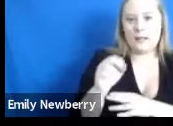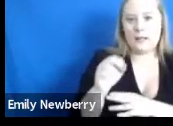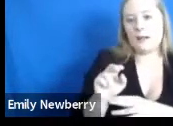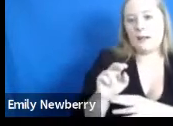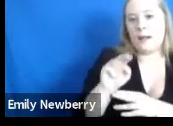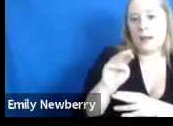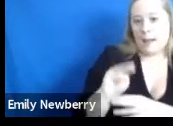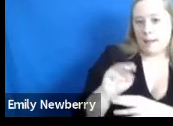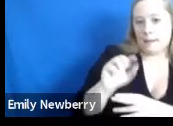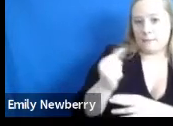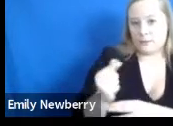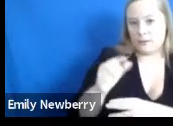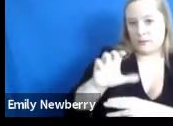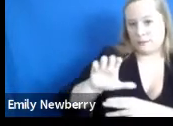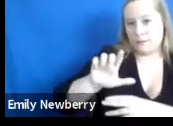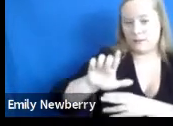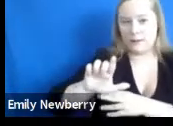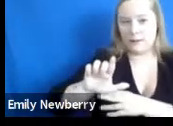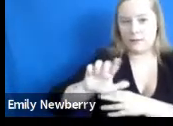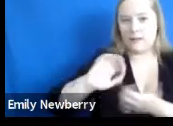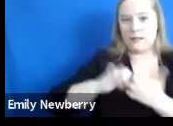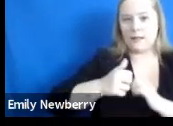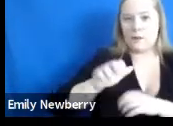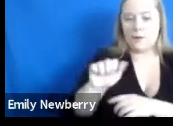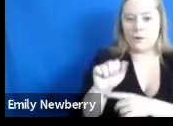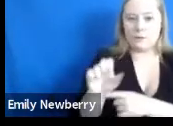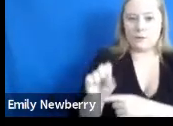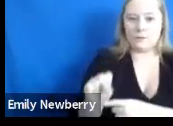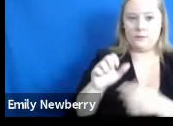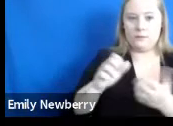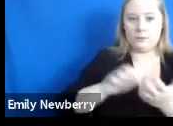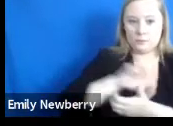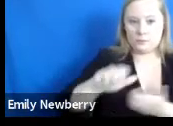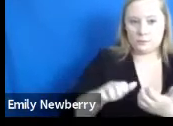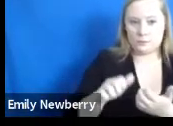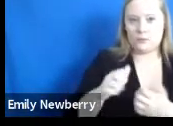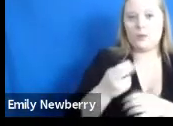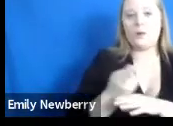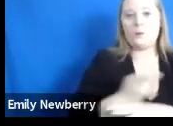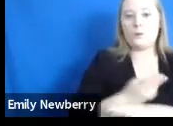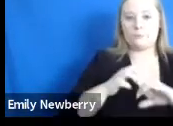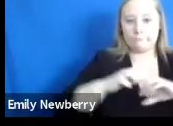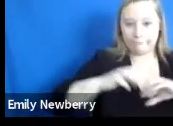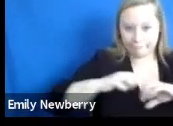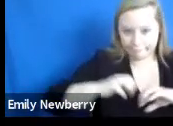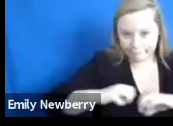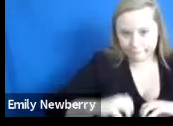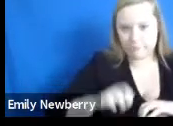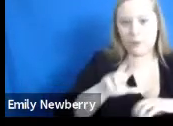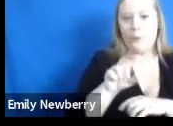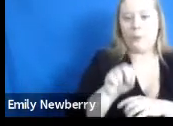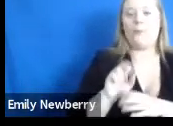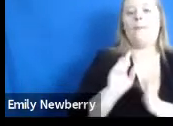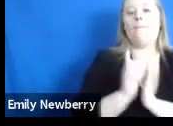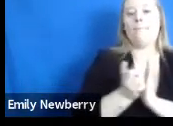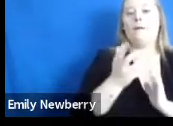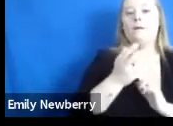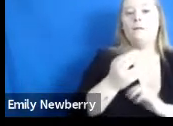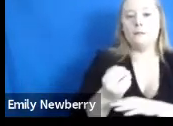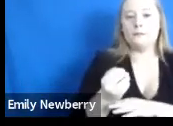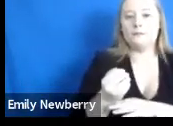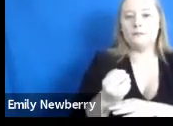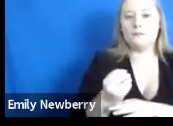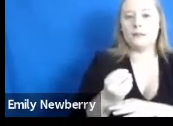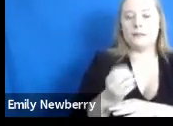for exchangeable arsenic. We centrifuged at 6,000 revolutions per minute, and this was done for 30 minutes,